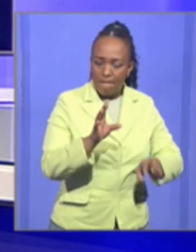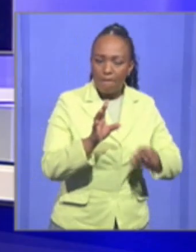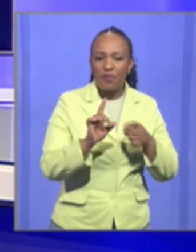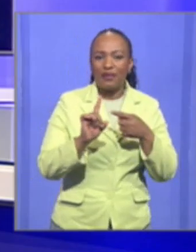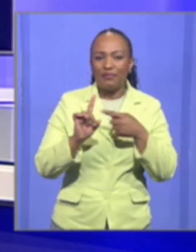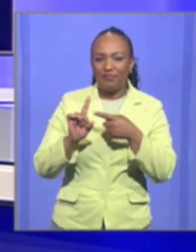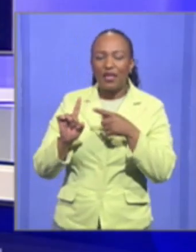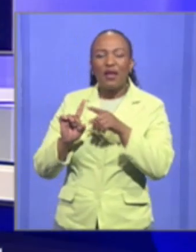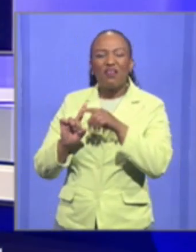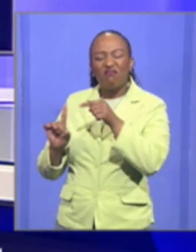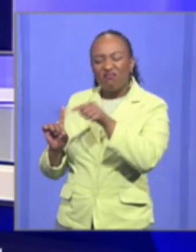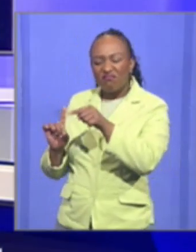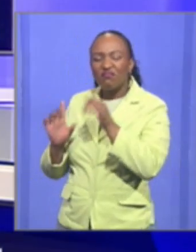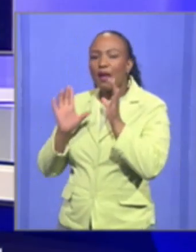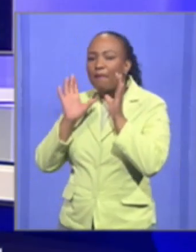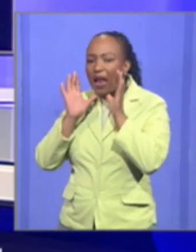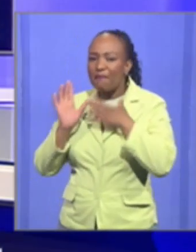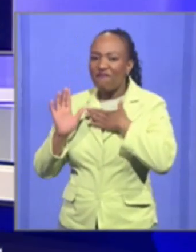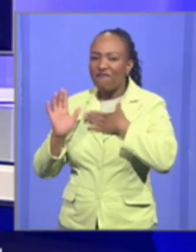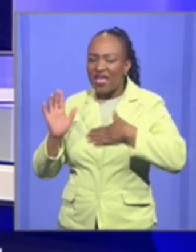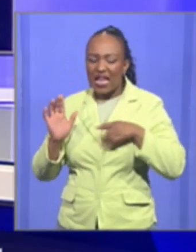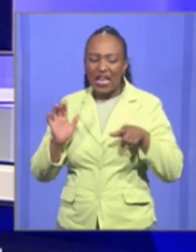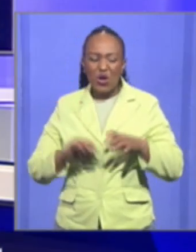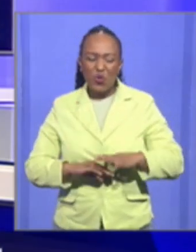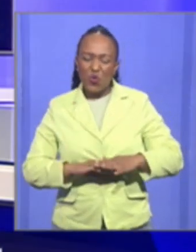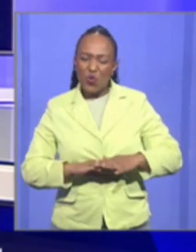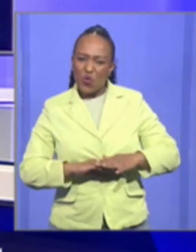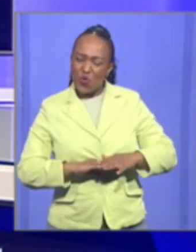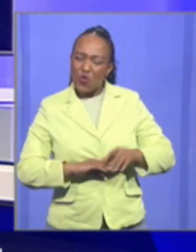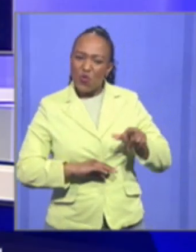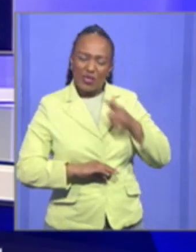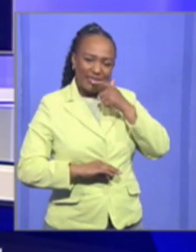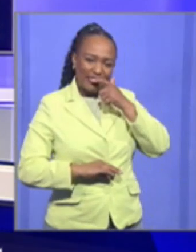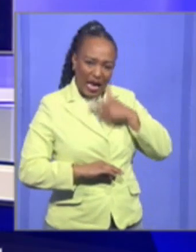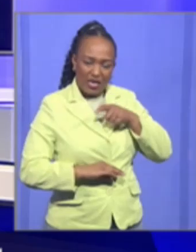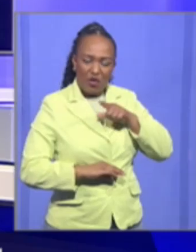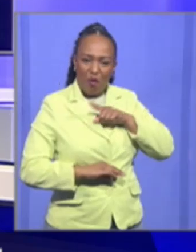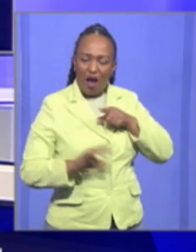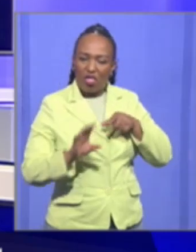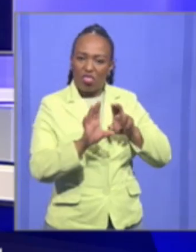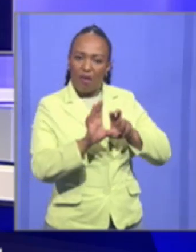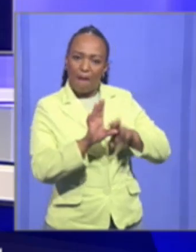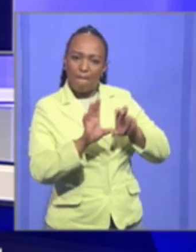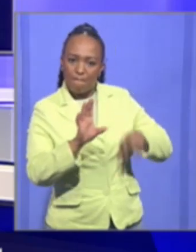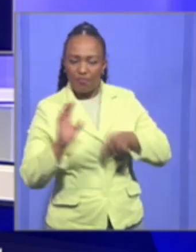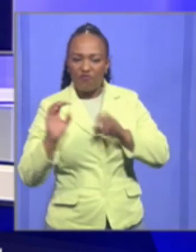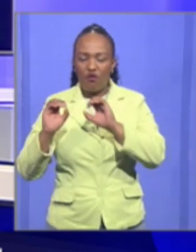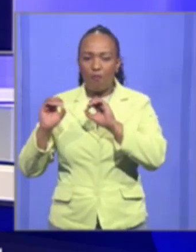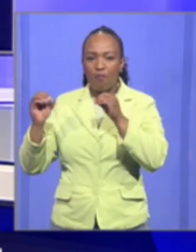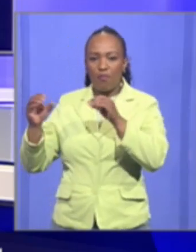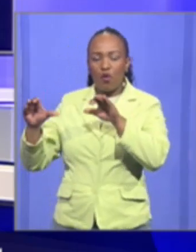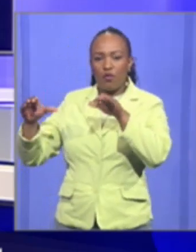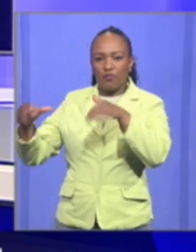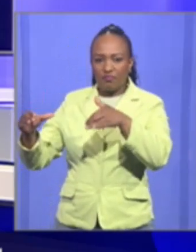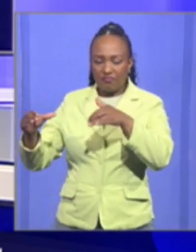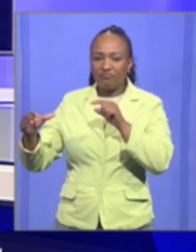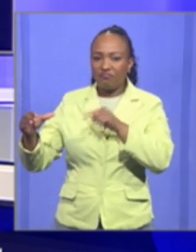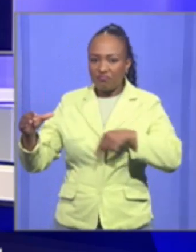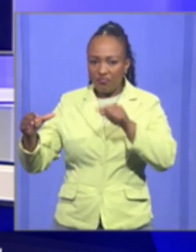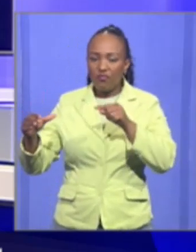a radilwe le go hlanogelwa ke Floyd Shivambu yeo a itokolotšego mokgatlong wa EFF. Mo lebakeng